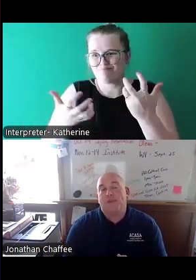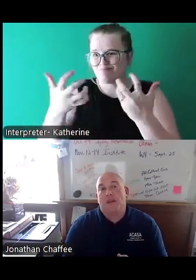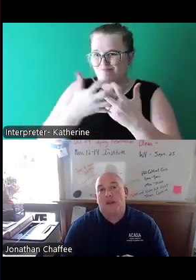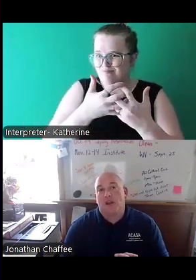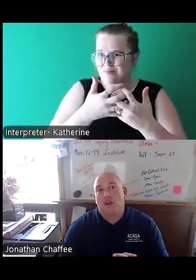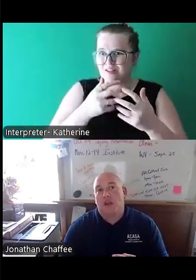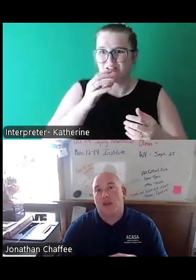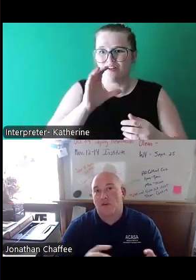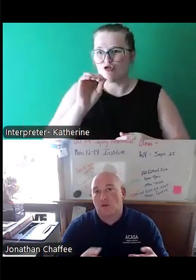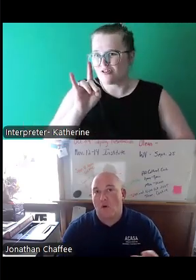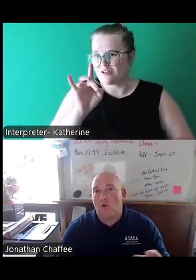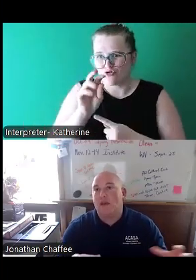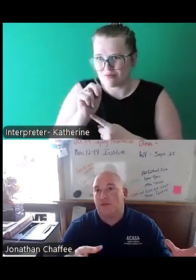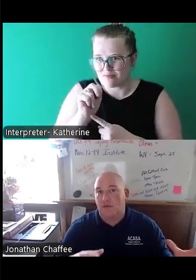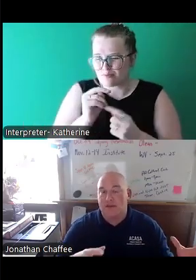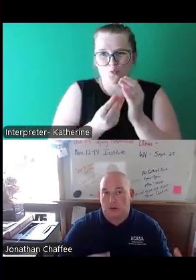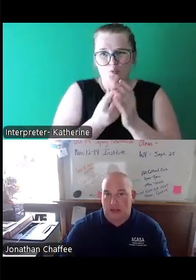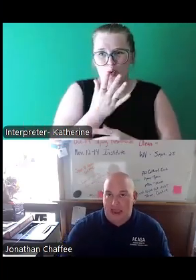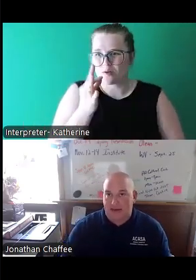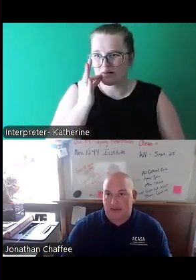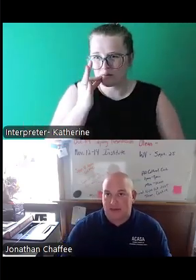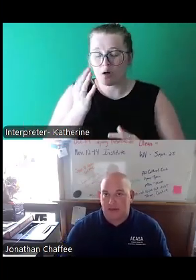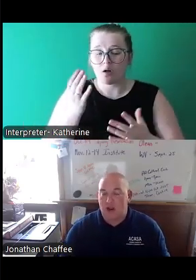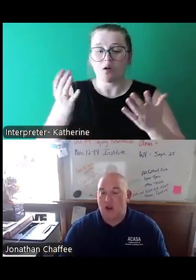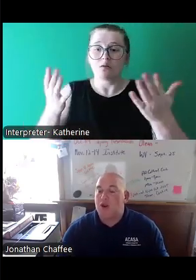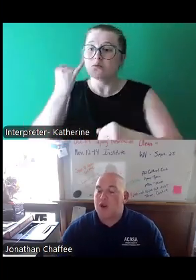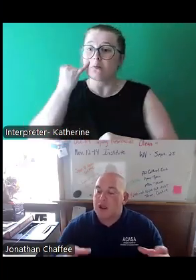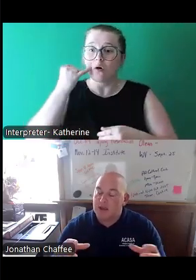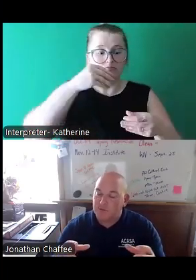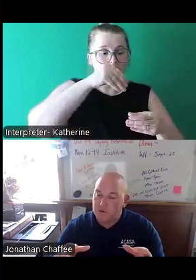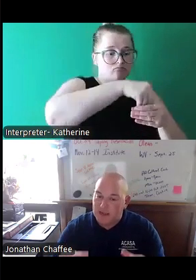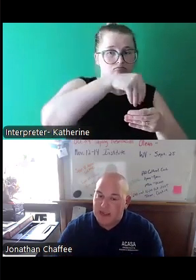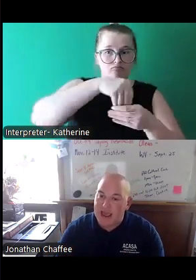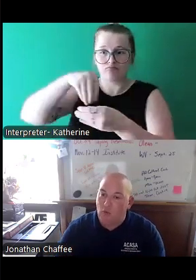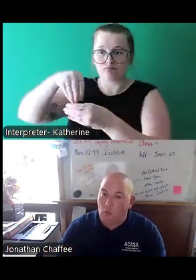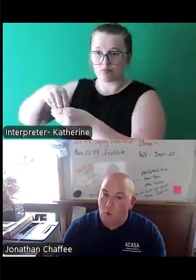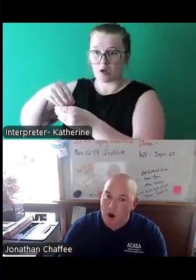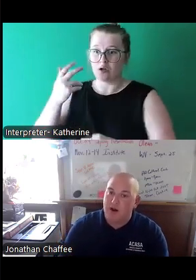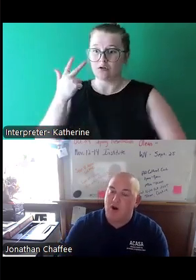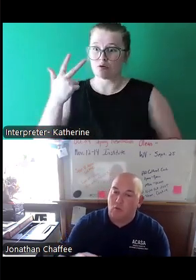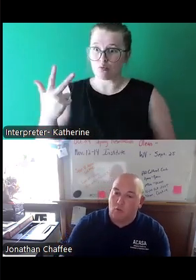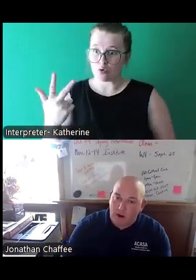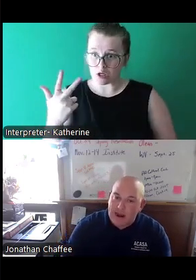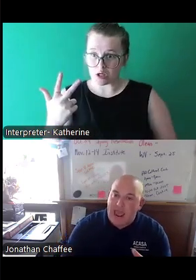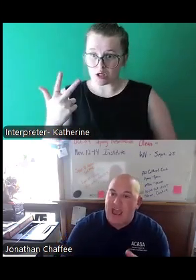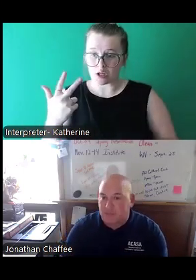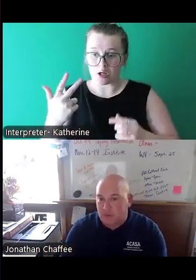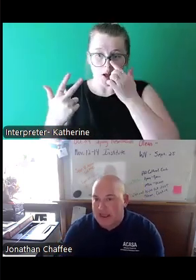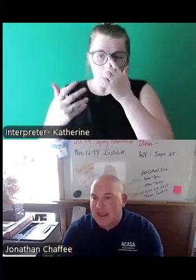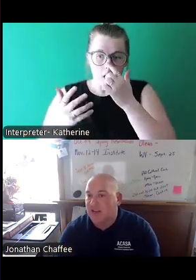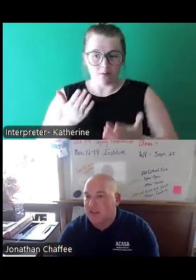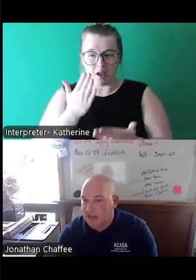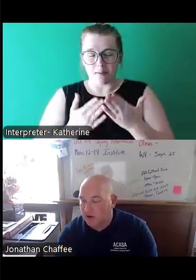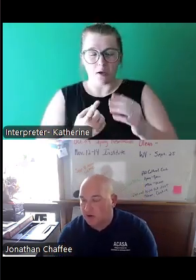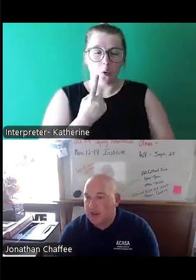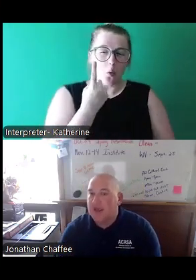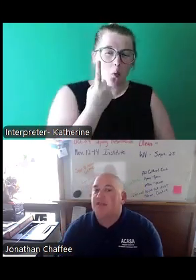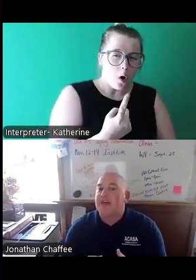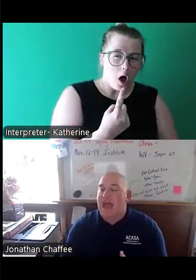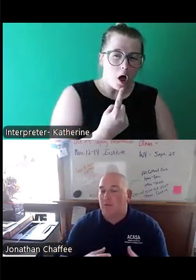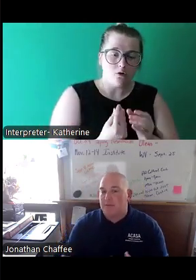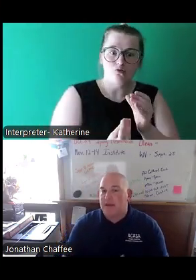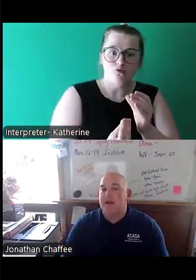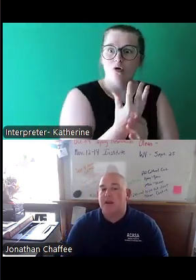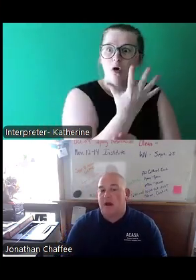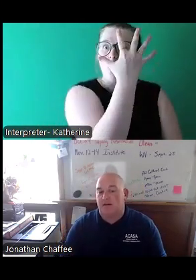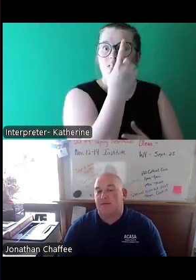So if you're growing 3 plants, if you get 1 or 1.5 plant yield,